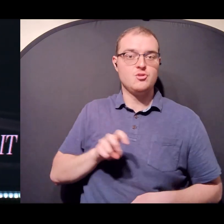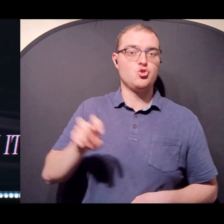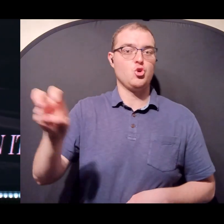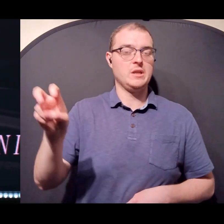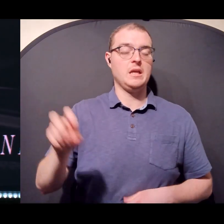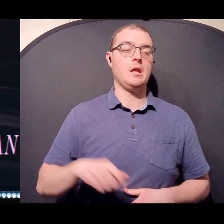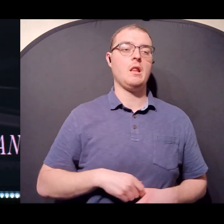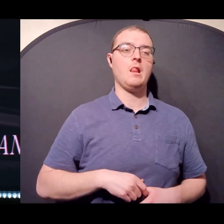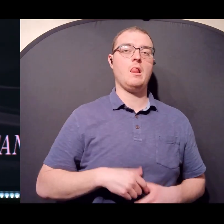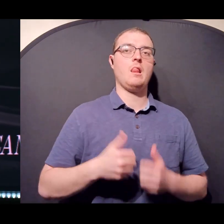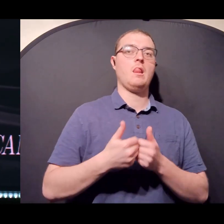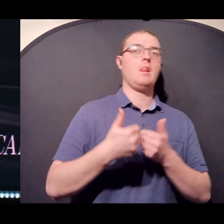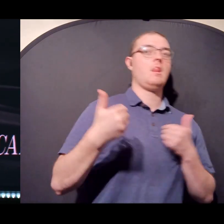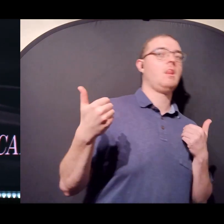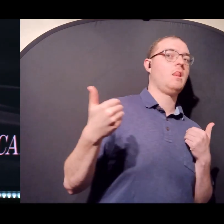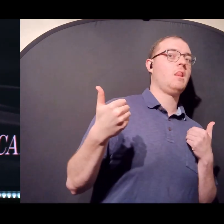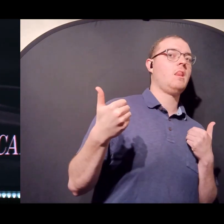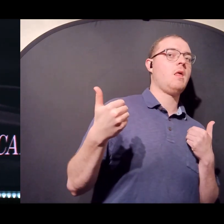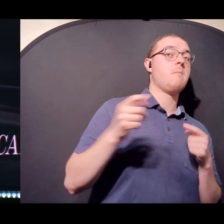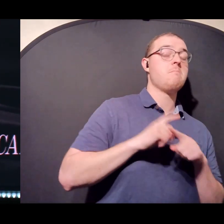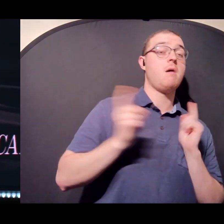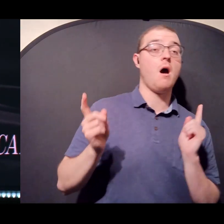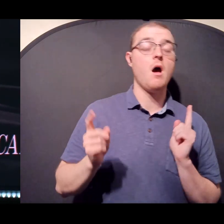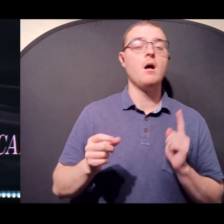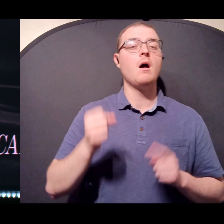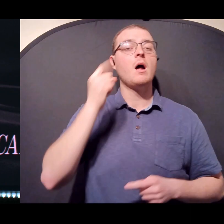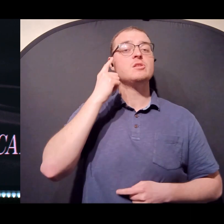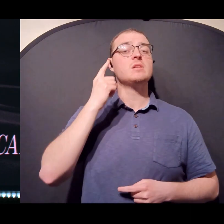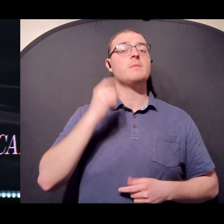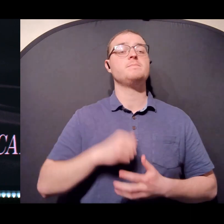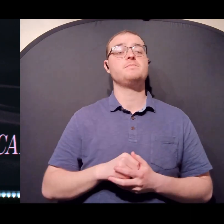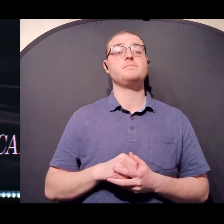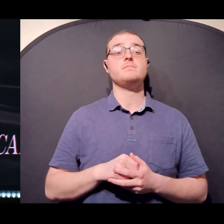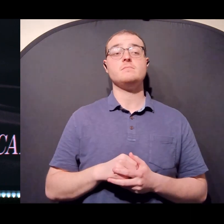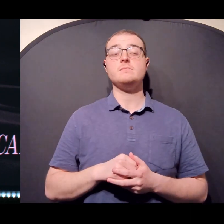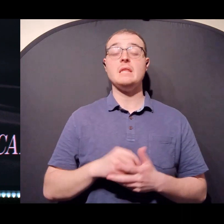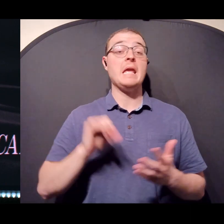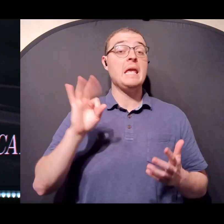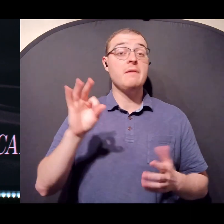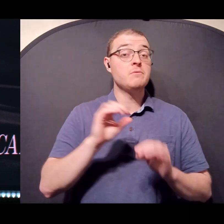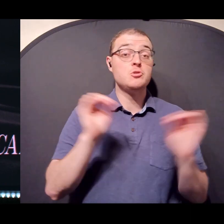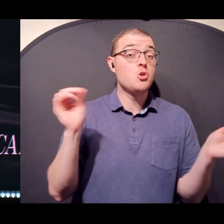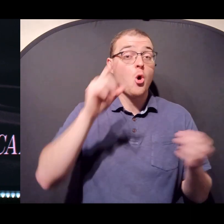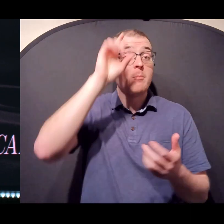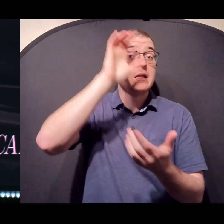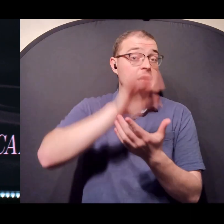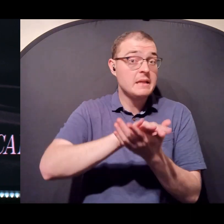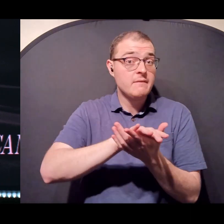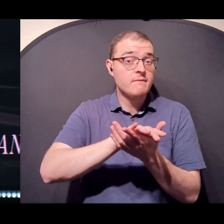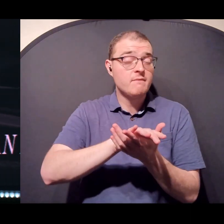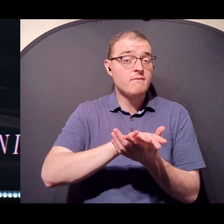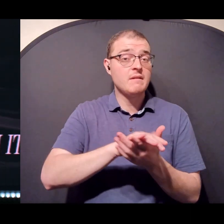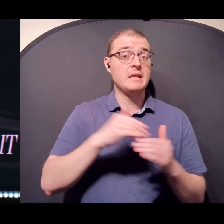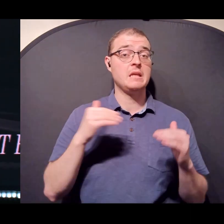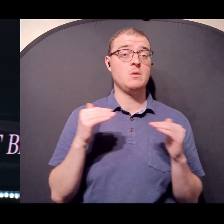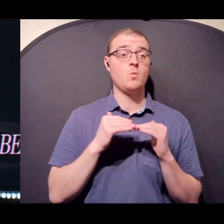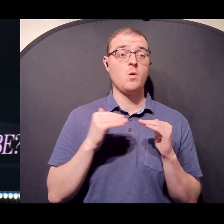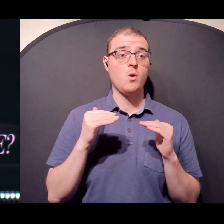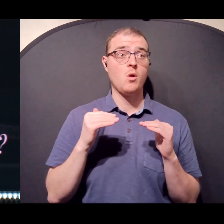this. Don't mistake the absence of faith or the absence of